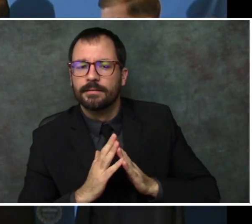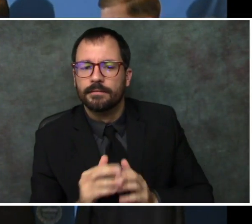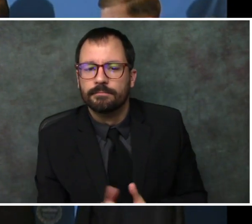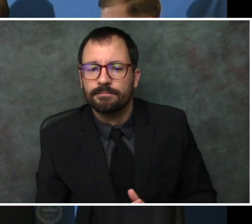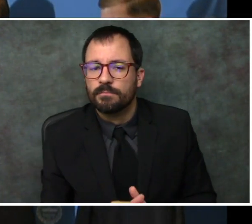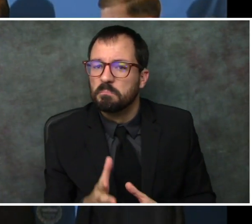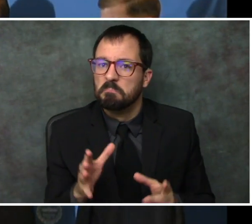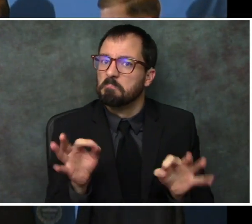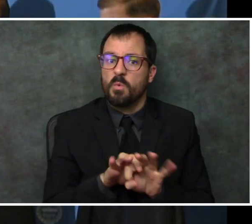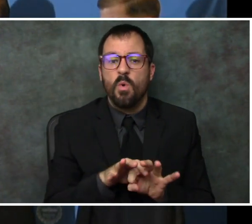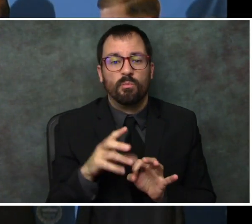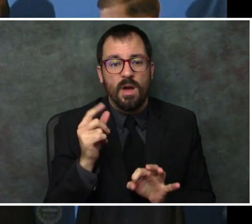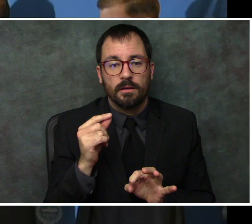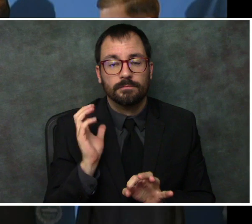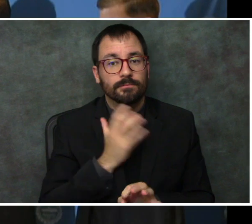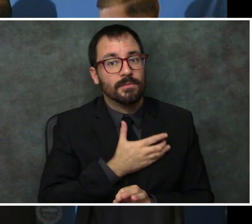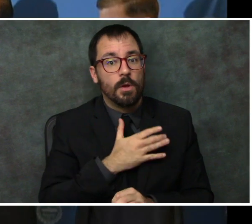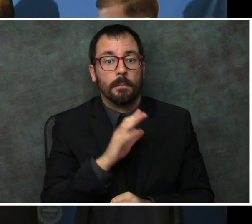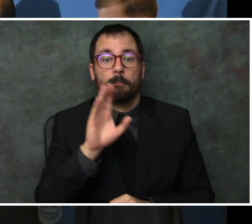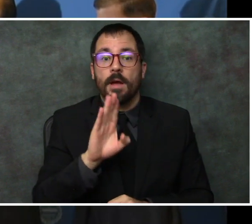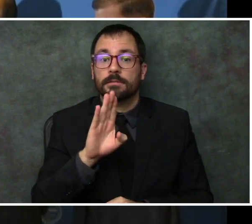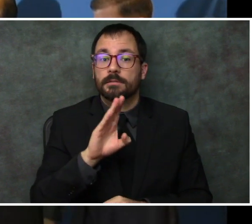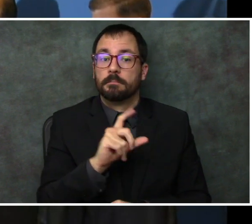department. As well, we have a